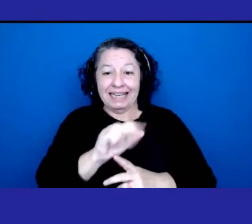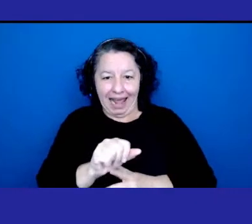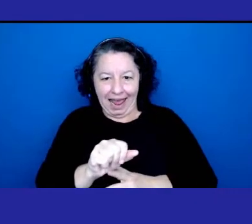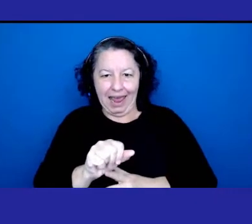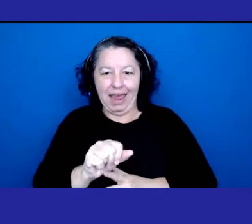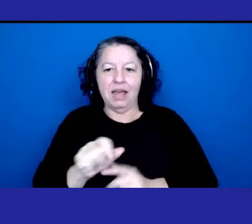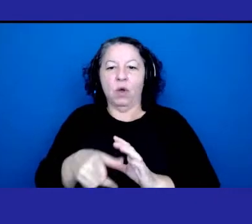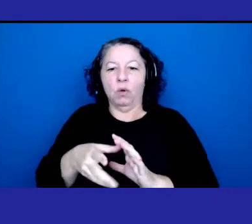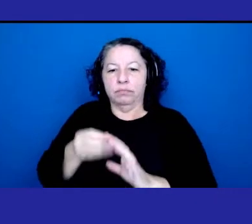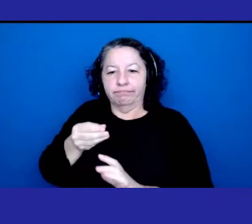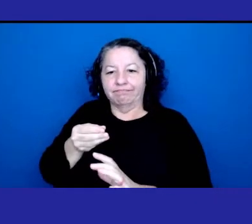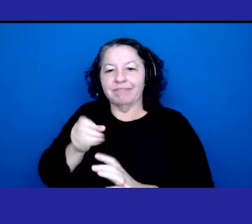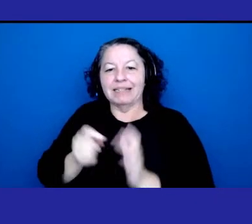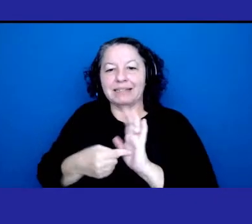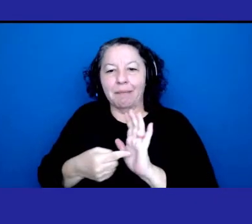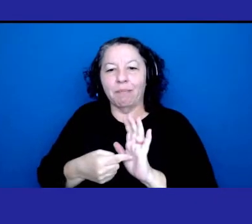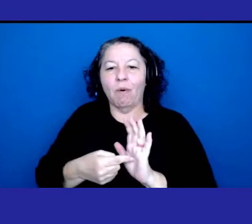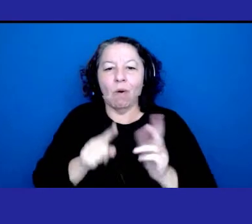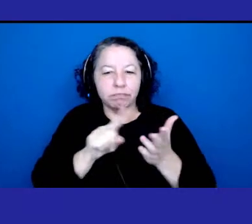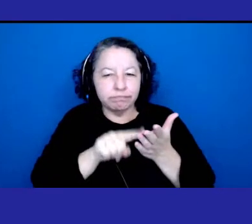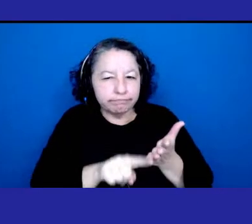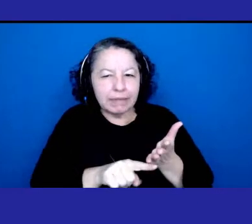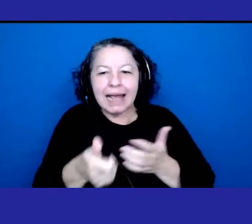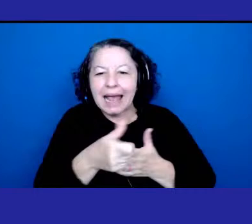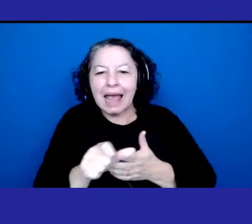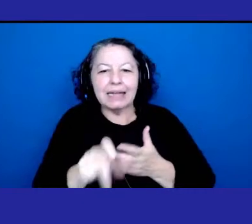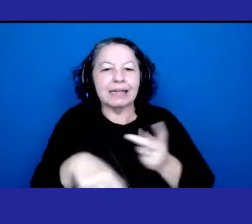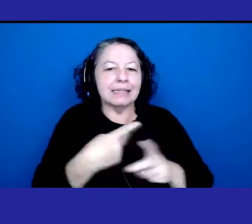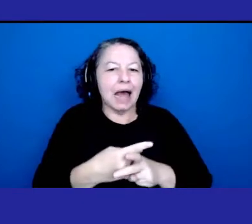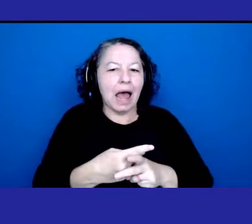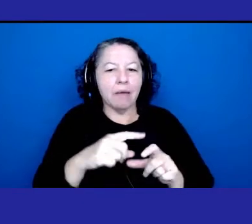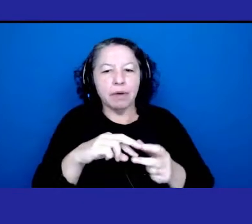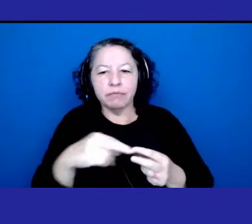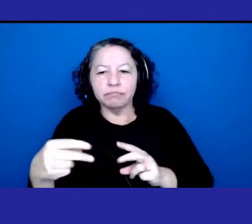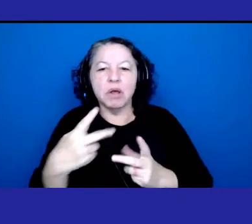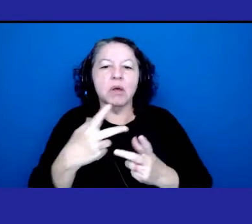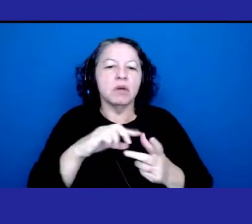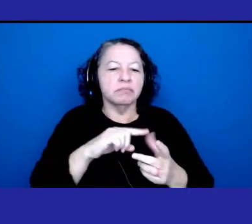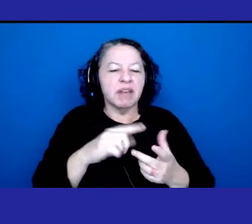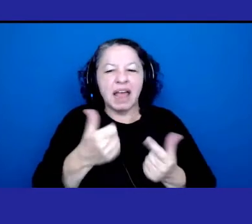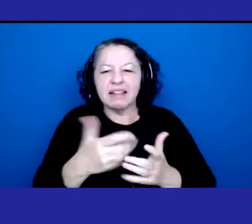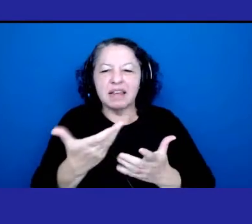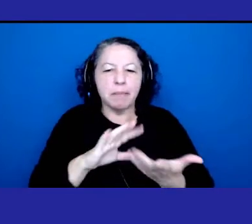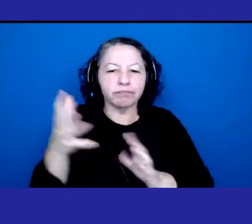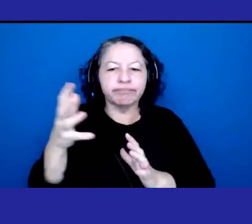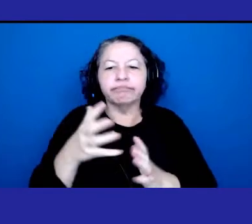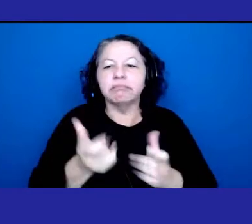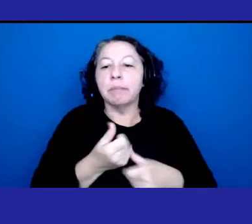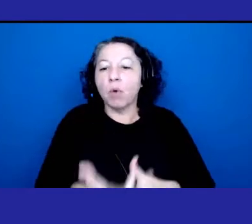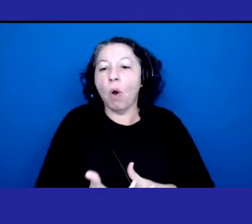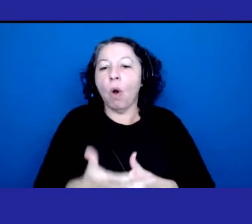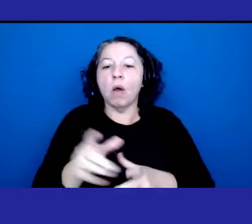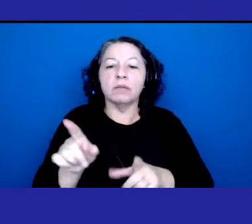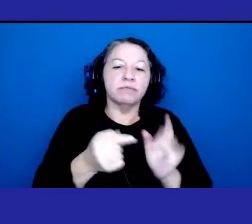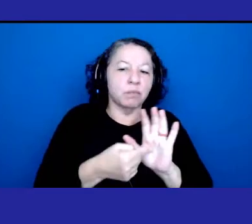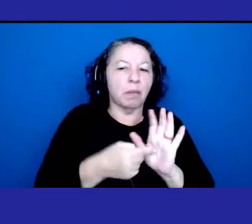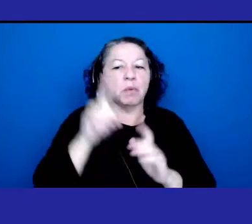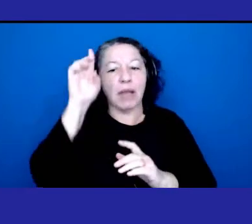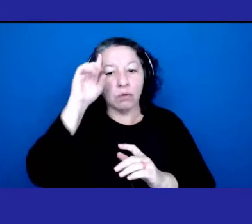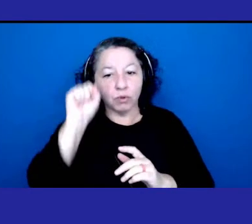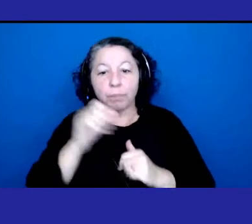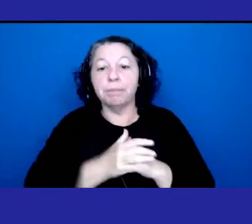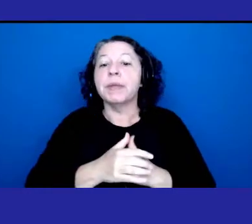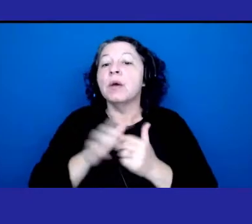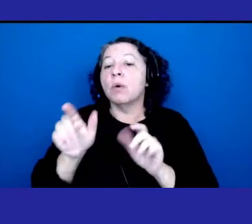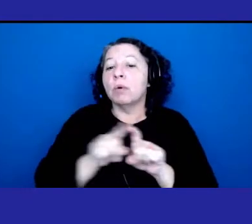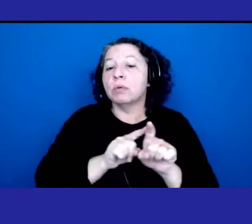chromosomal abnormalities that may cause Down syndrome. We also offer carrier screens, and the concept is the same.